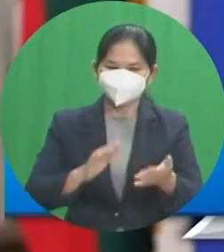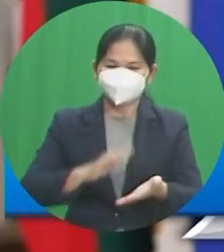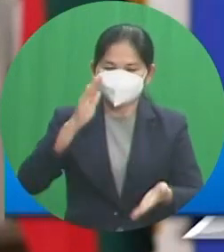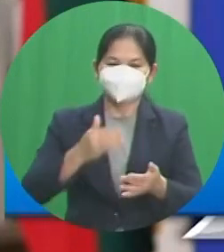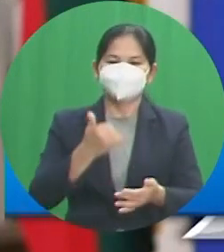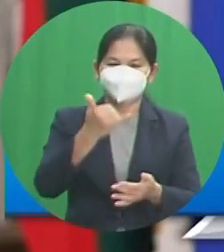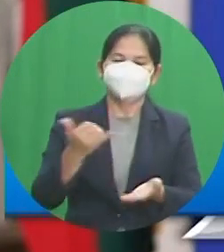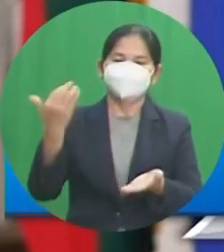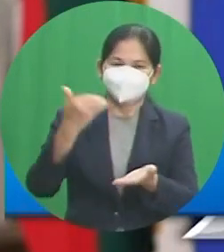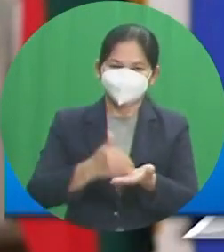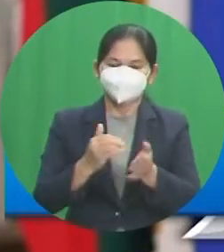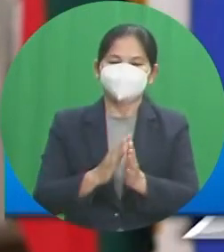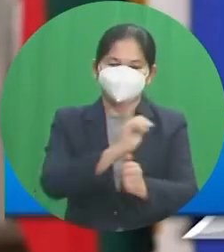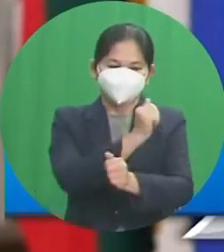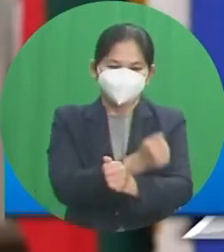6